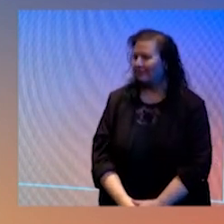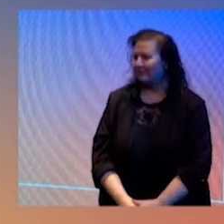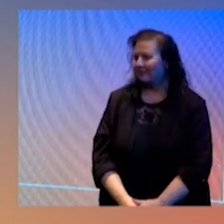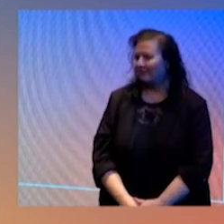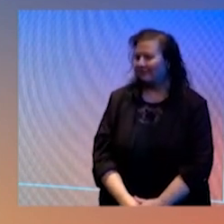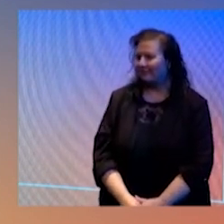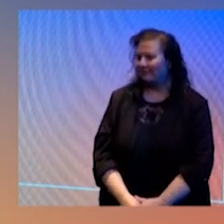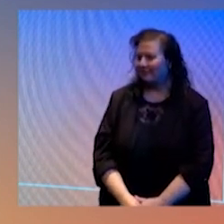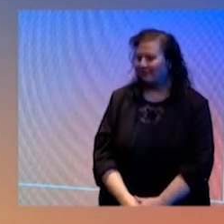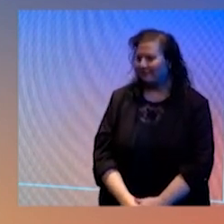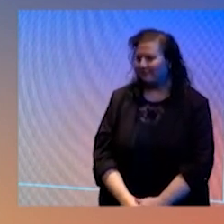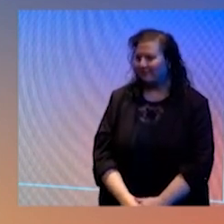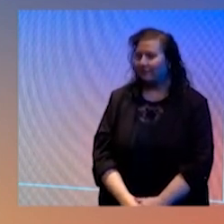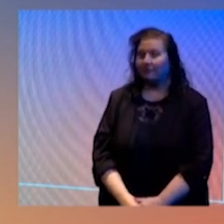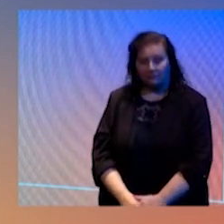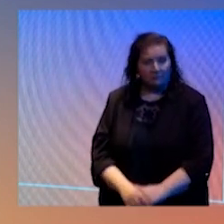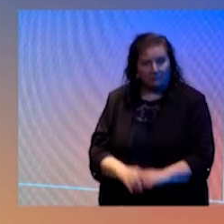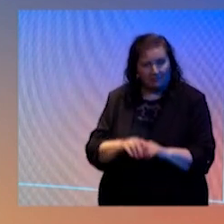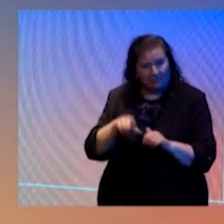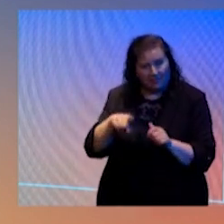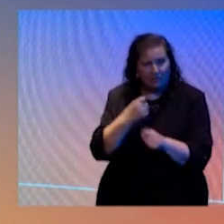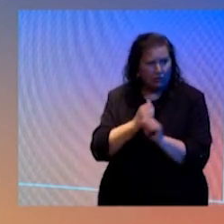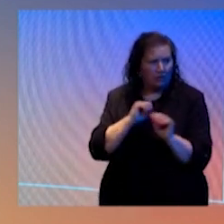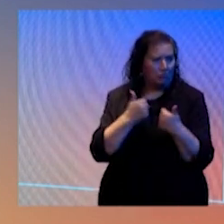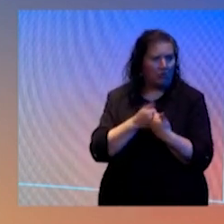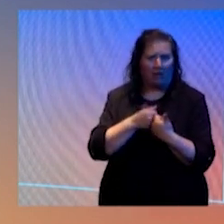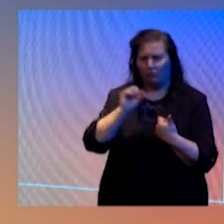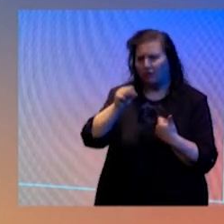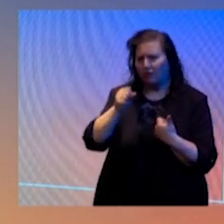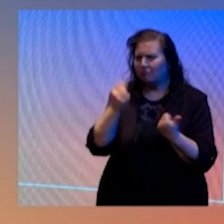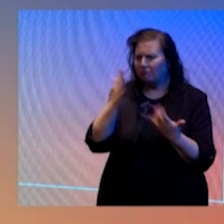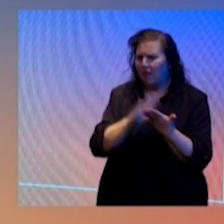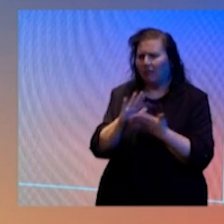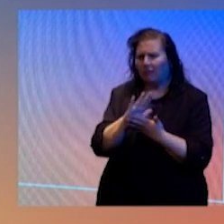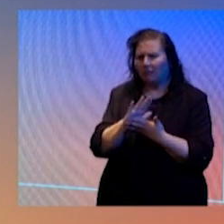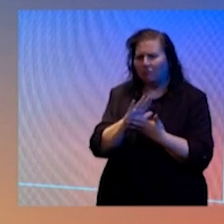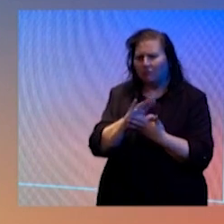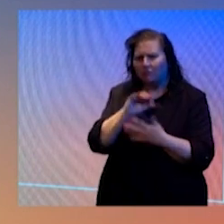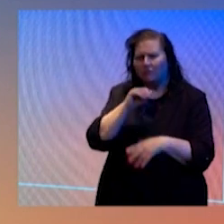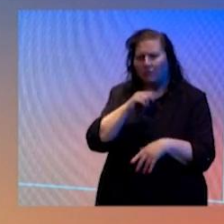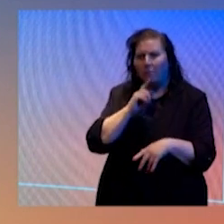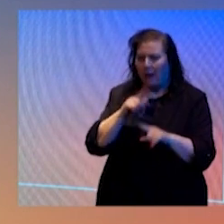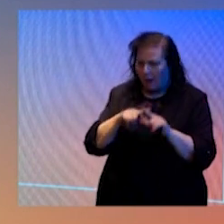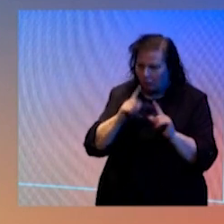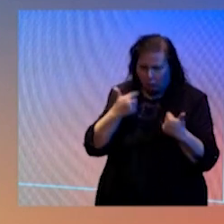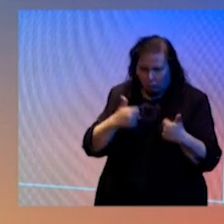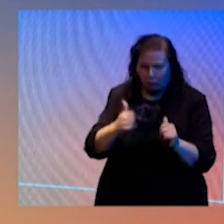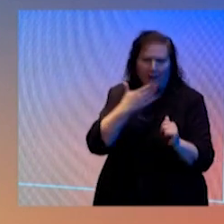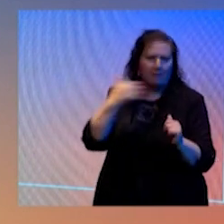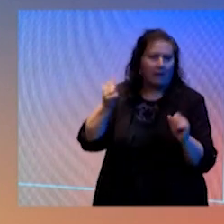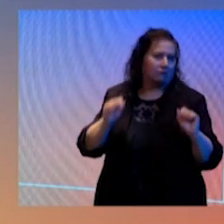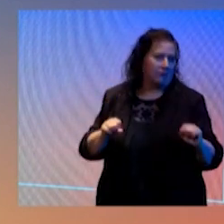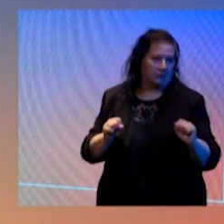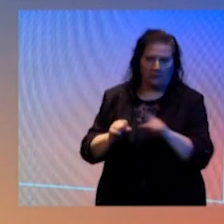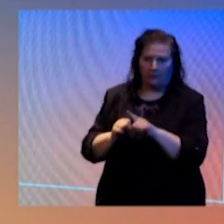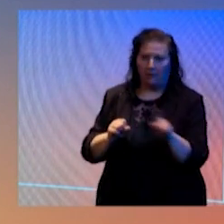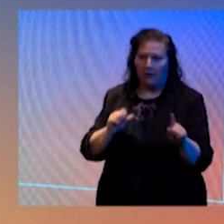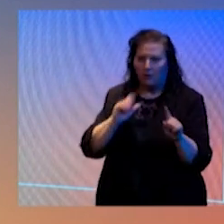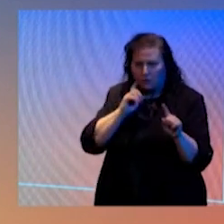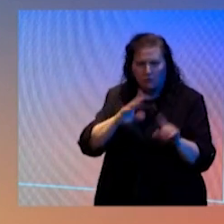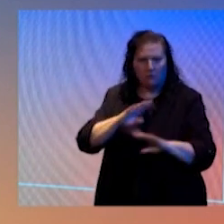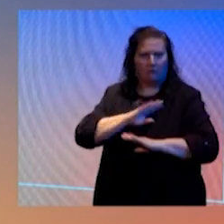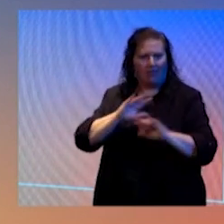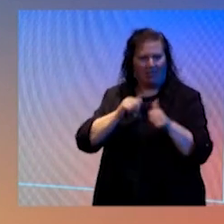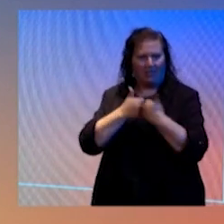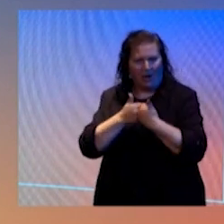But it's been a challenging year for many of our institutions. But you rose up and met that challenge. And I'm so